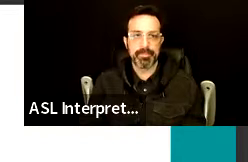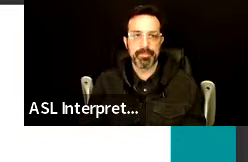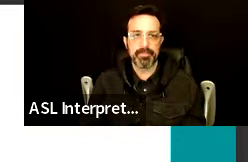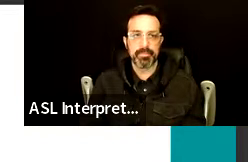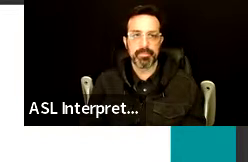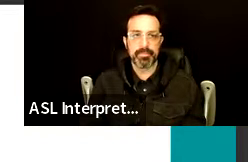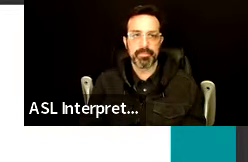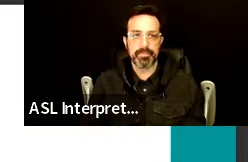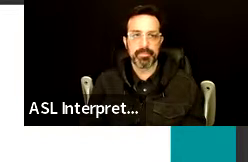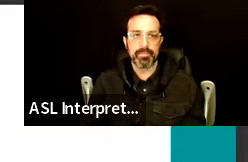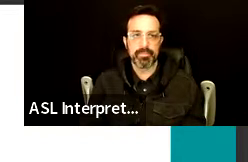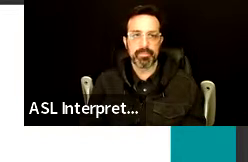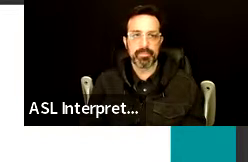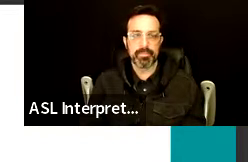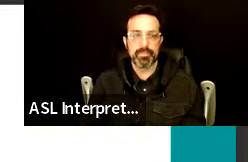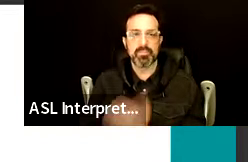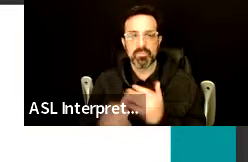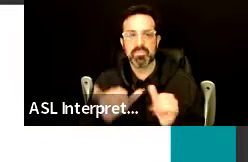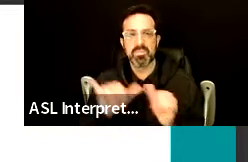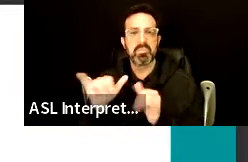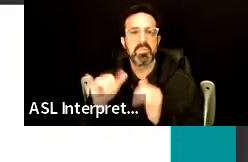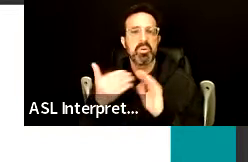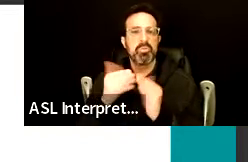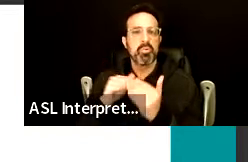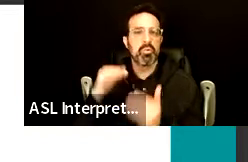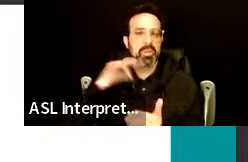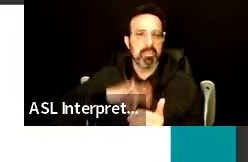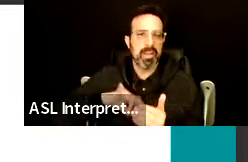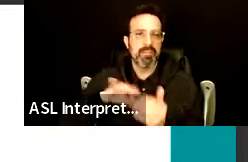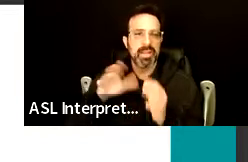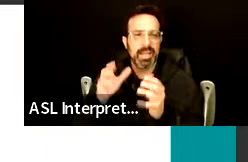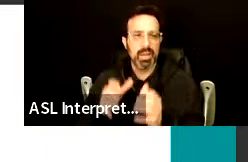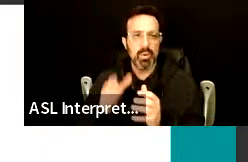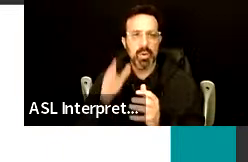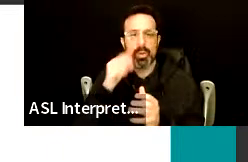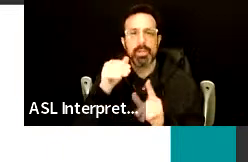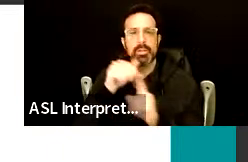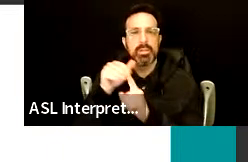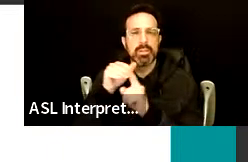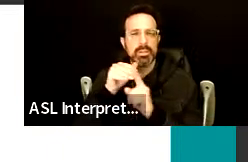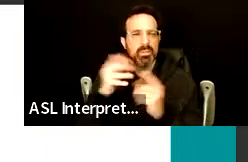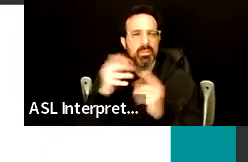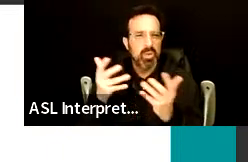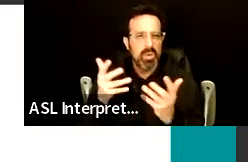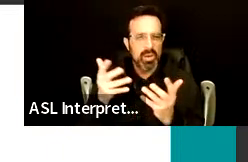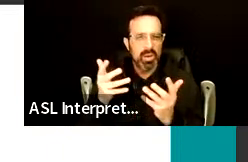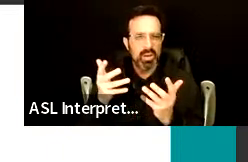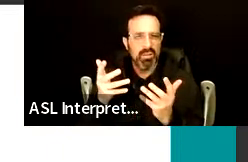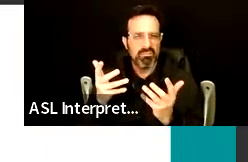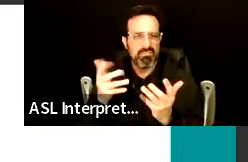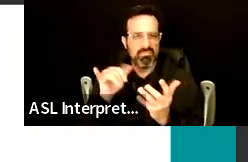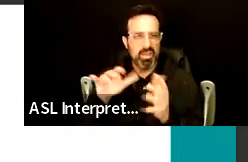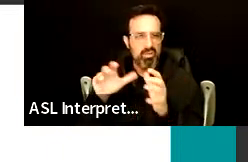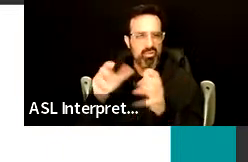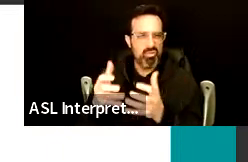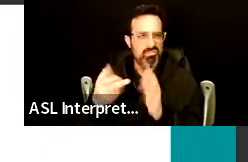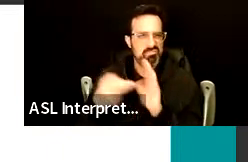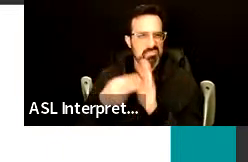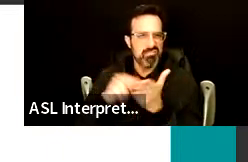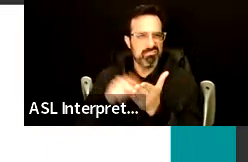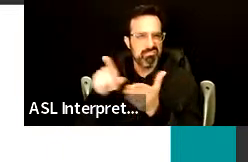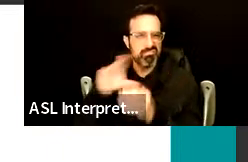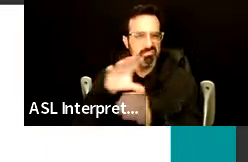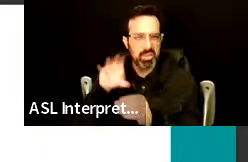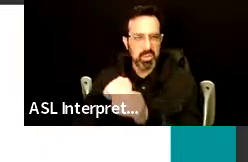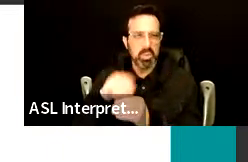will move into community benefits category. We will have a reminder about what that category is meant to